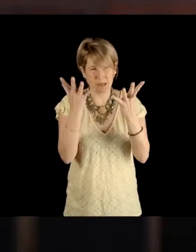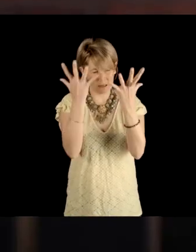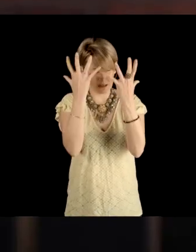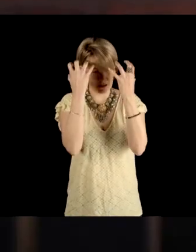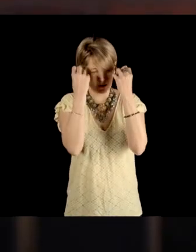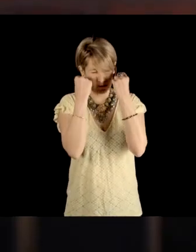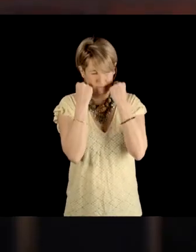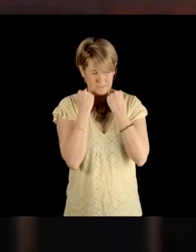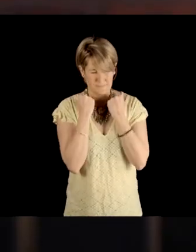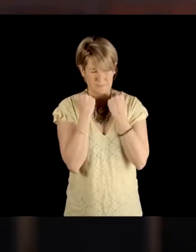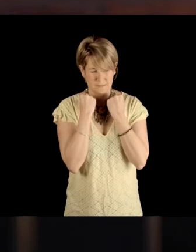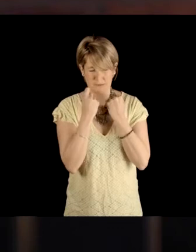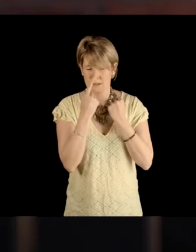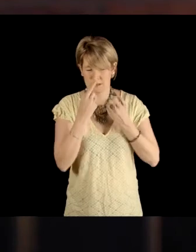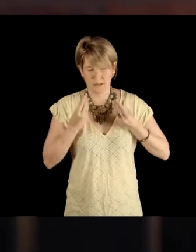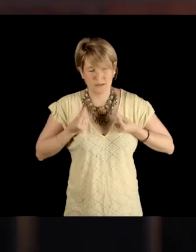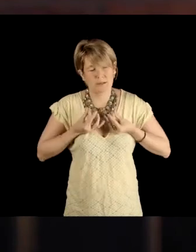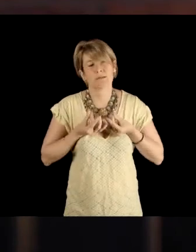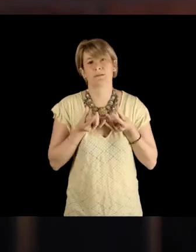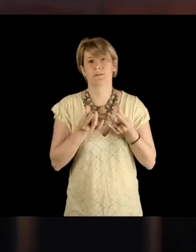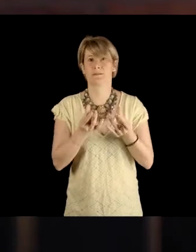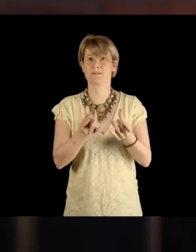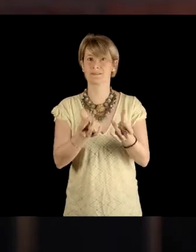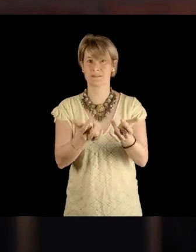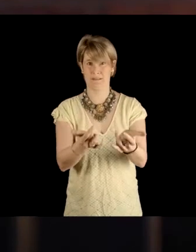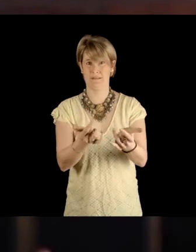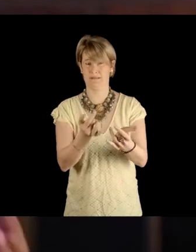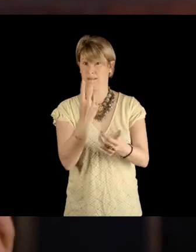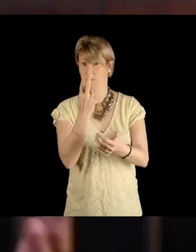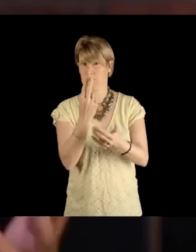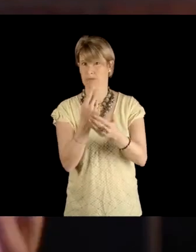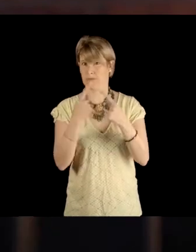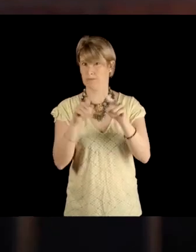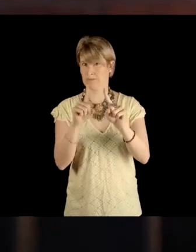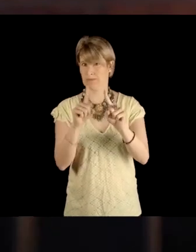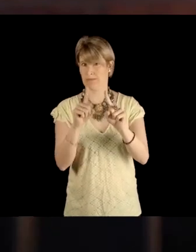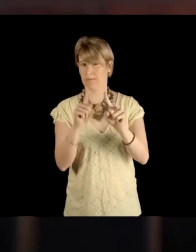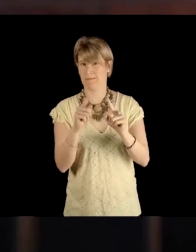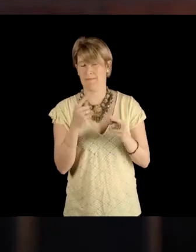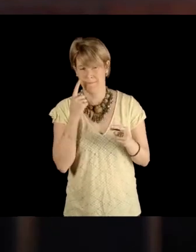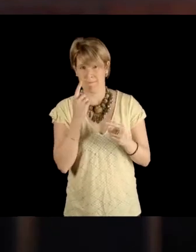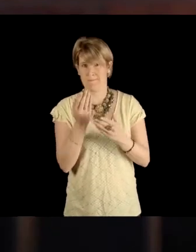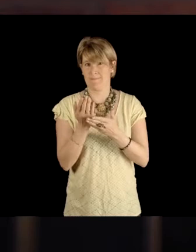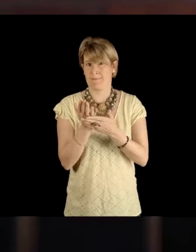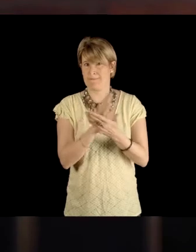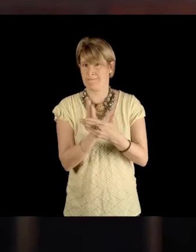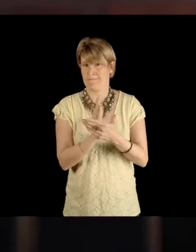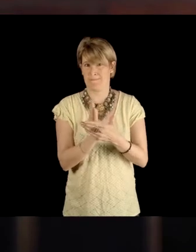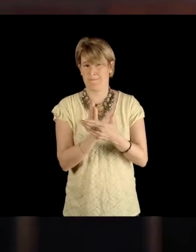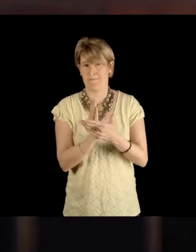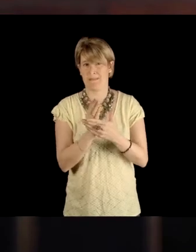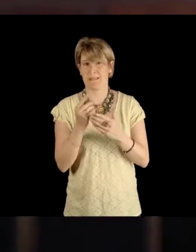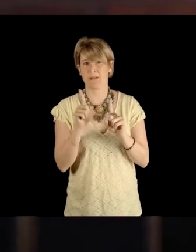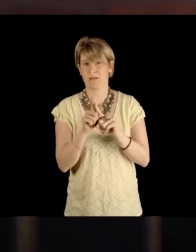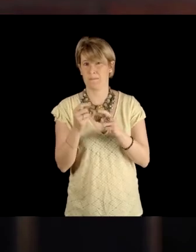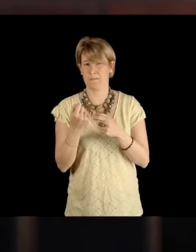and it creates such an impact in your heart. Oh, she is so irresistible, for example. And for